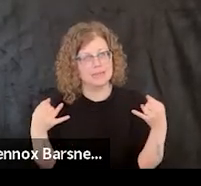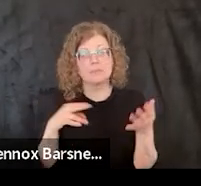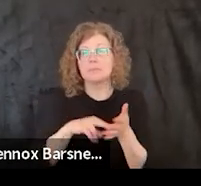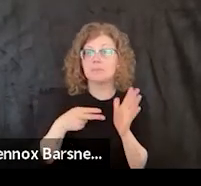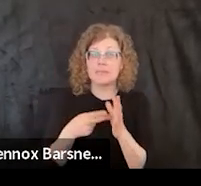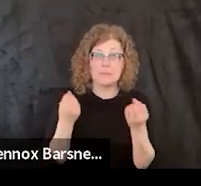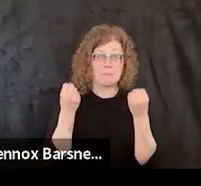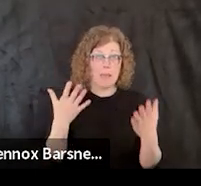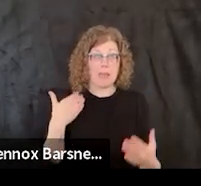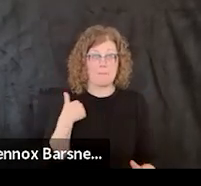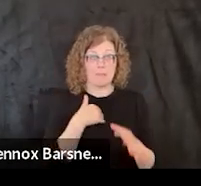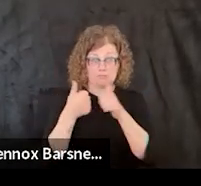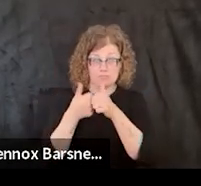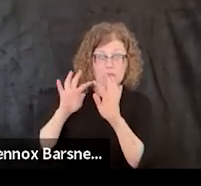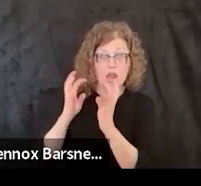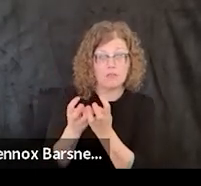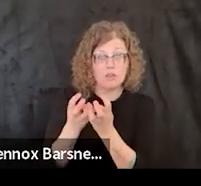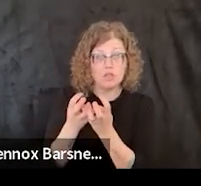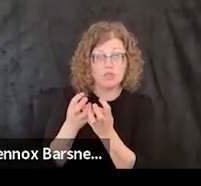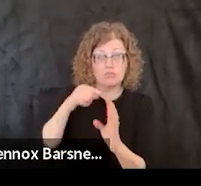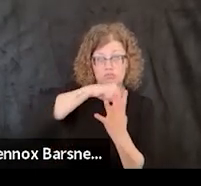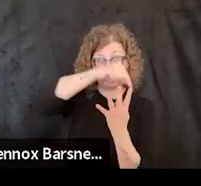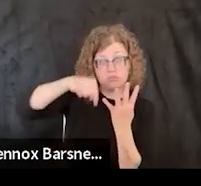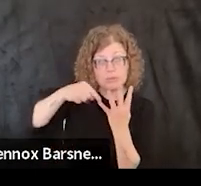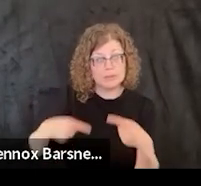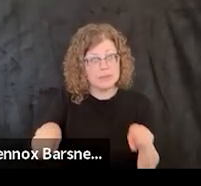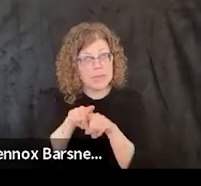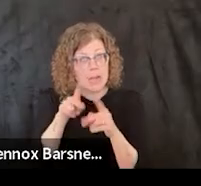cannot submit for the same project to the same program deadline.